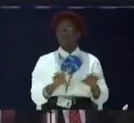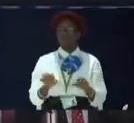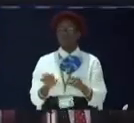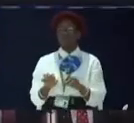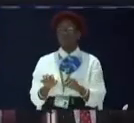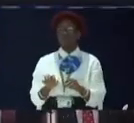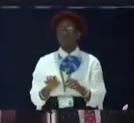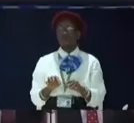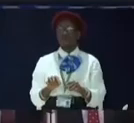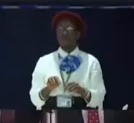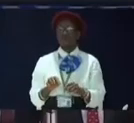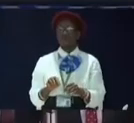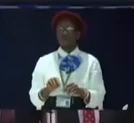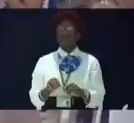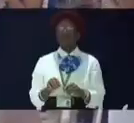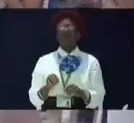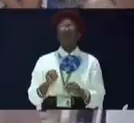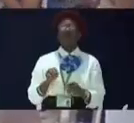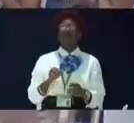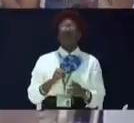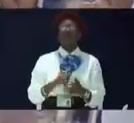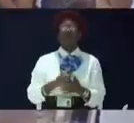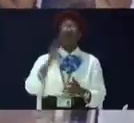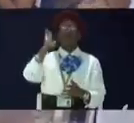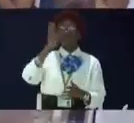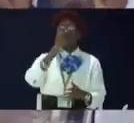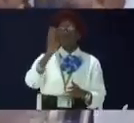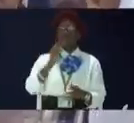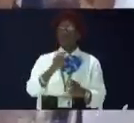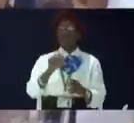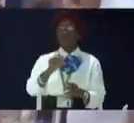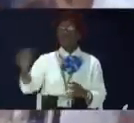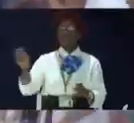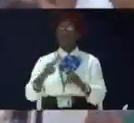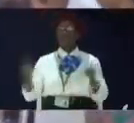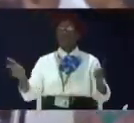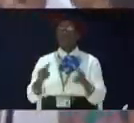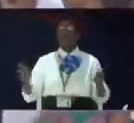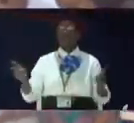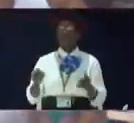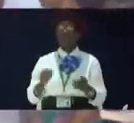It's going to be a very, very glorious night, so praise Him in advance.